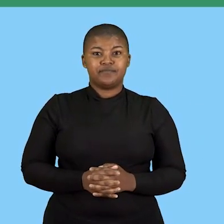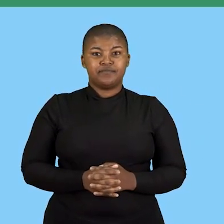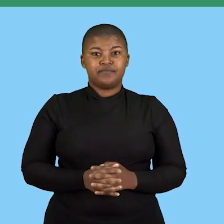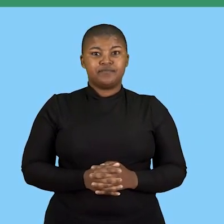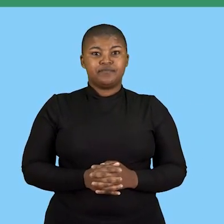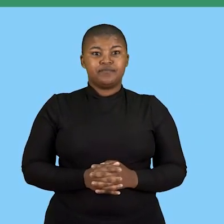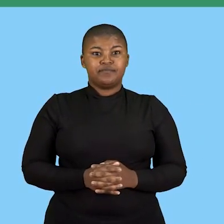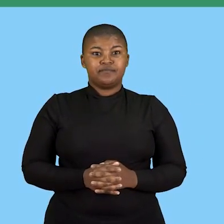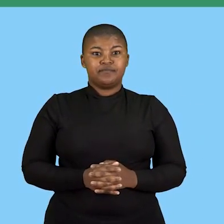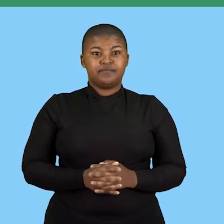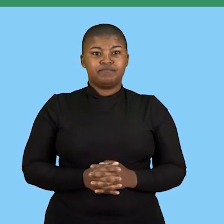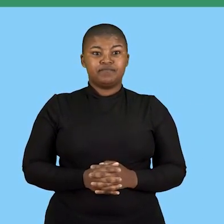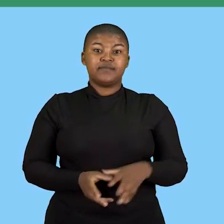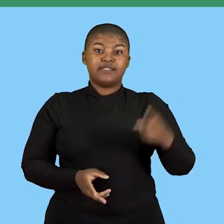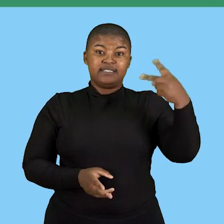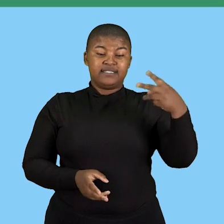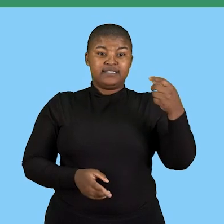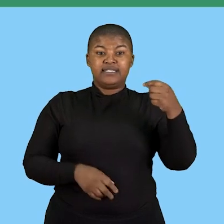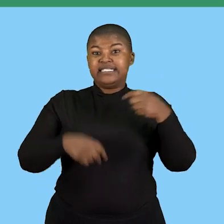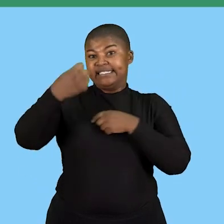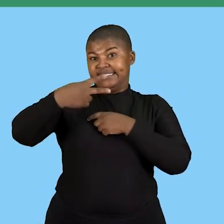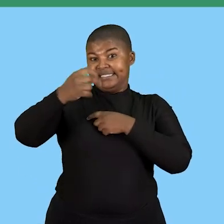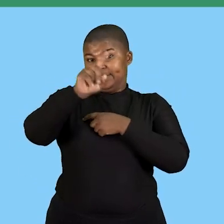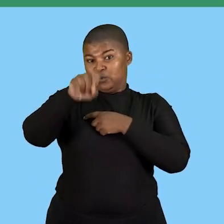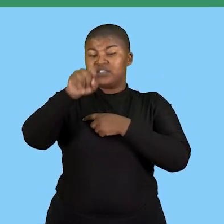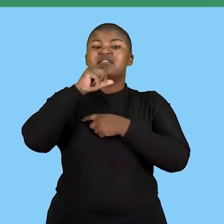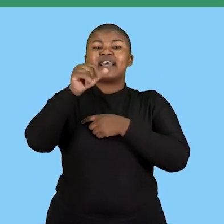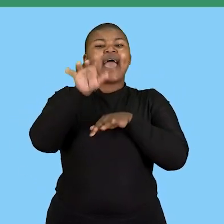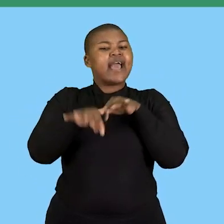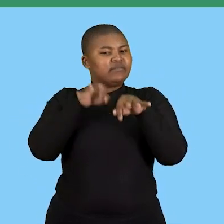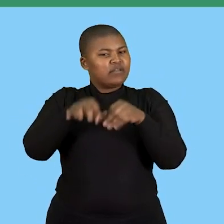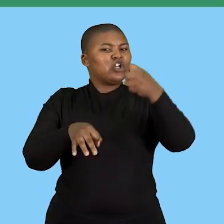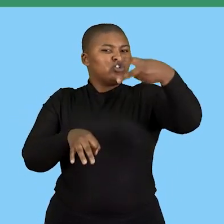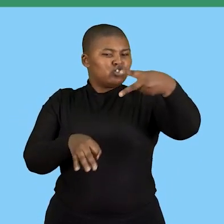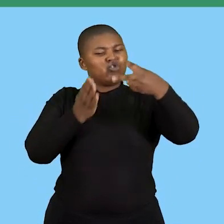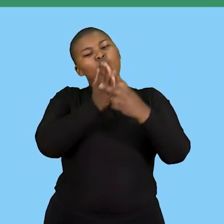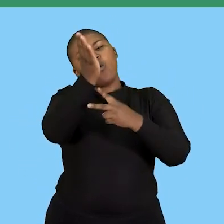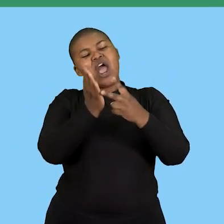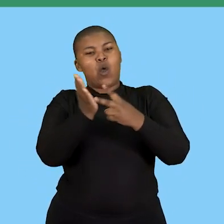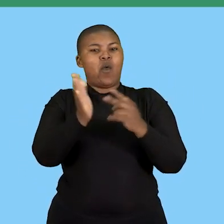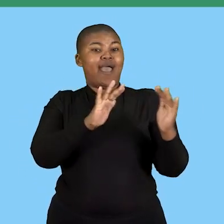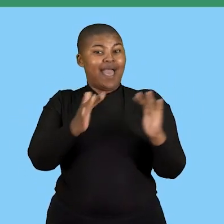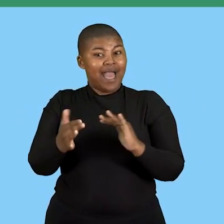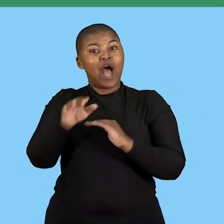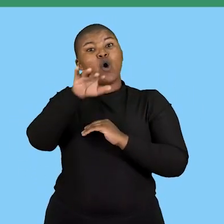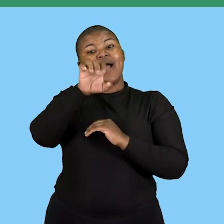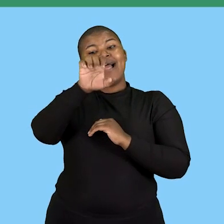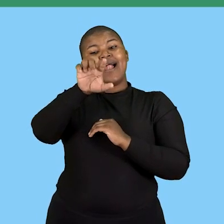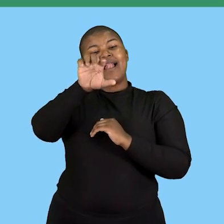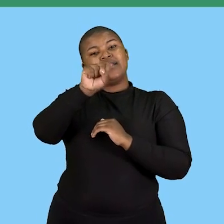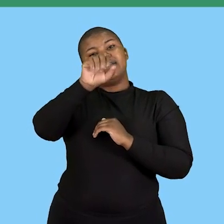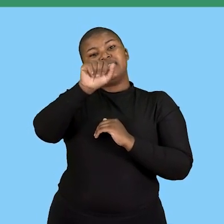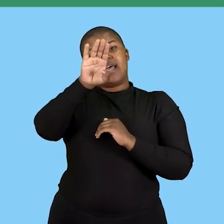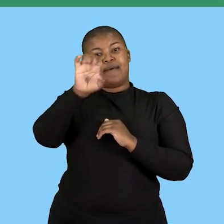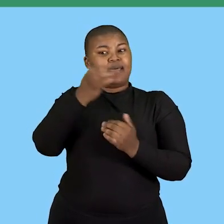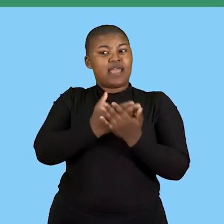is failing to deal with. Hence, the second question says to us, explain two ways in which now El Sabe printers should